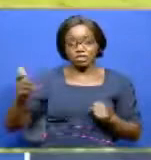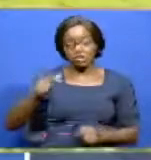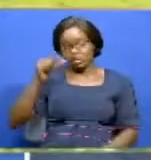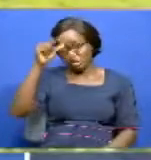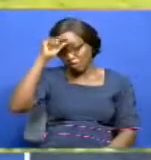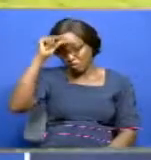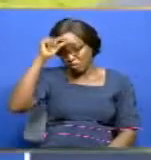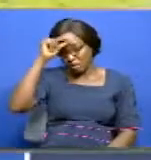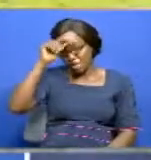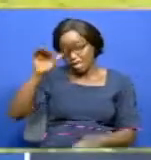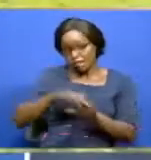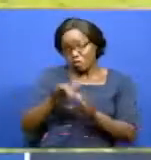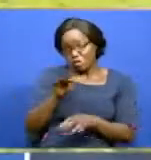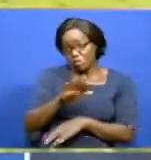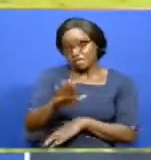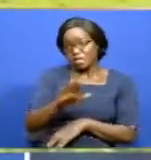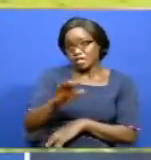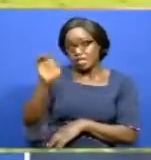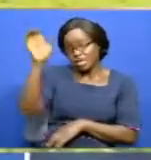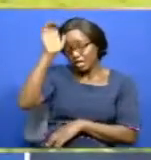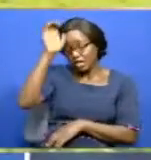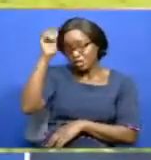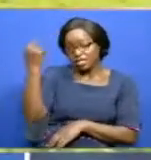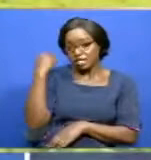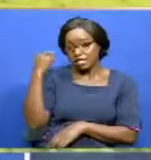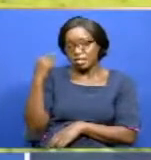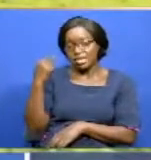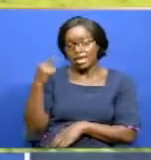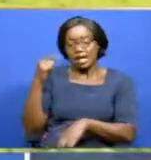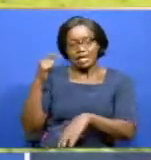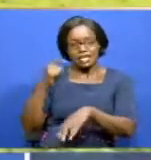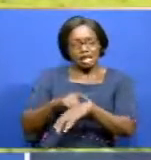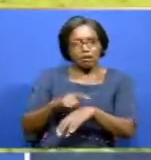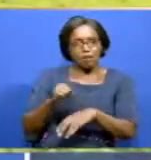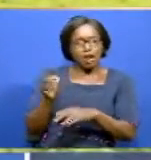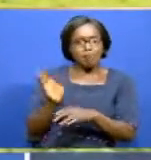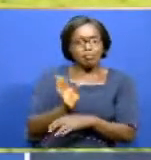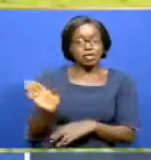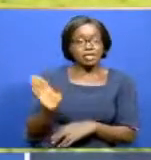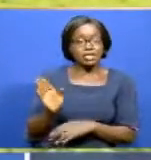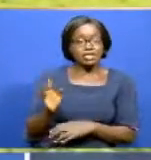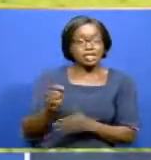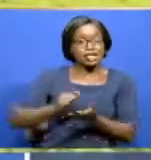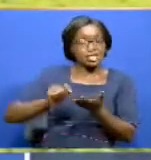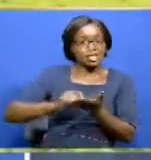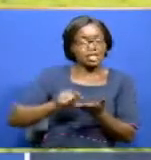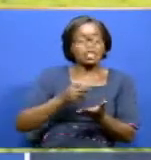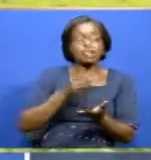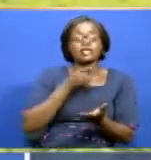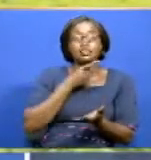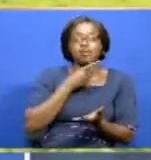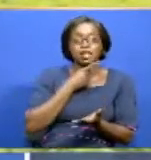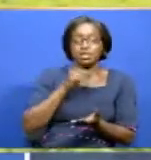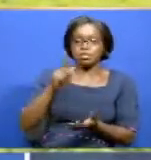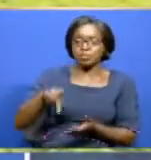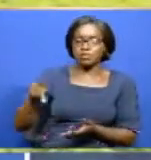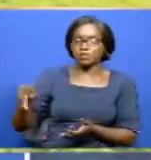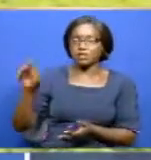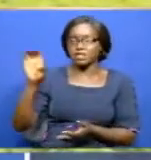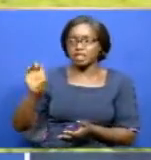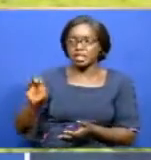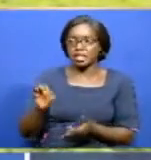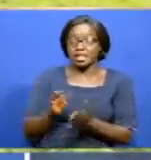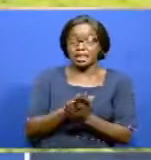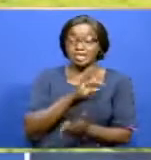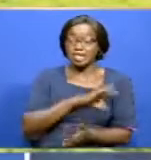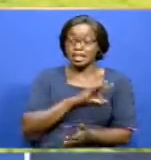members. Eldoret is a case yesterday when a shop steward, a branch secretary of this union, demands PPEs and